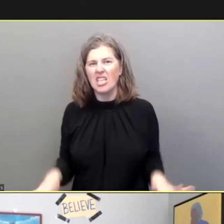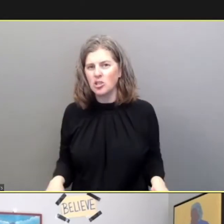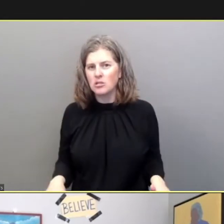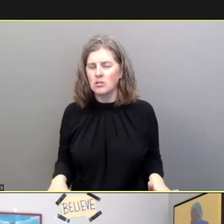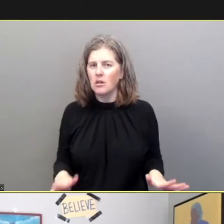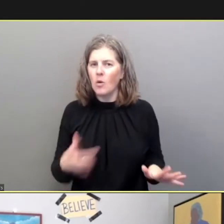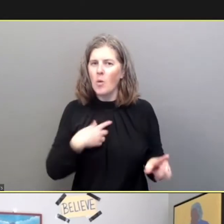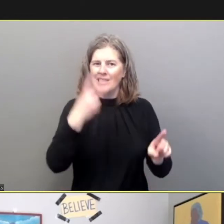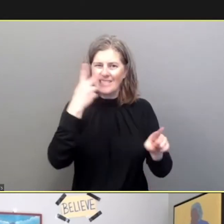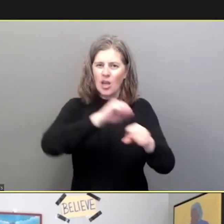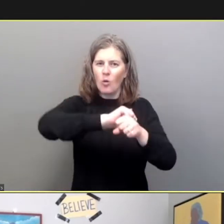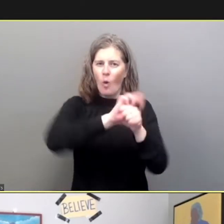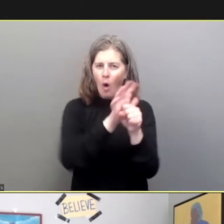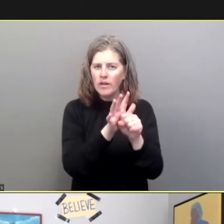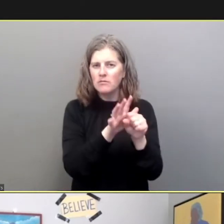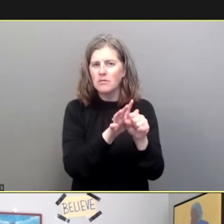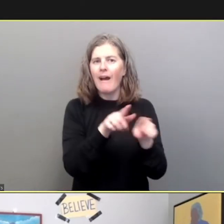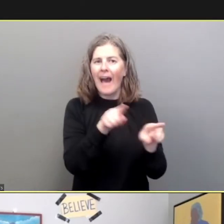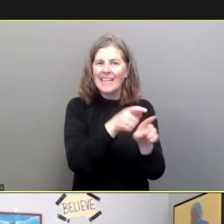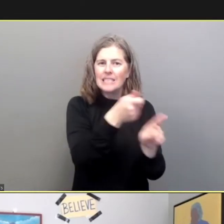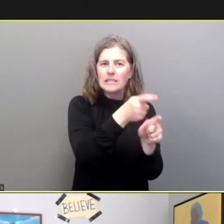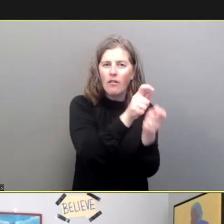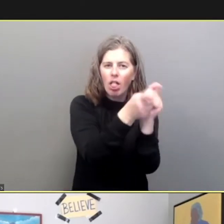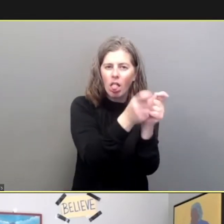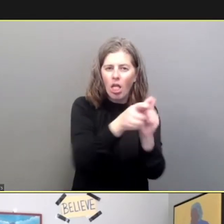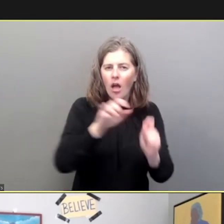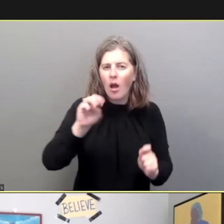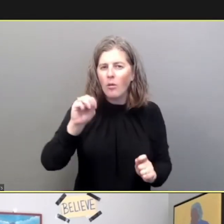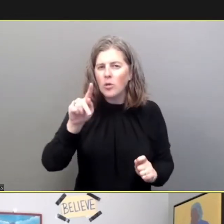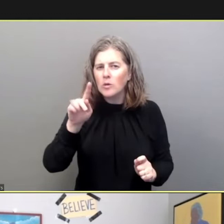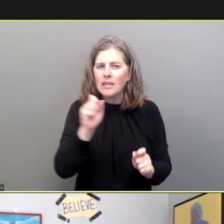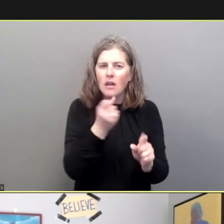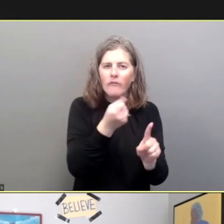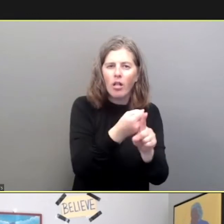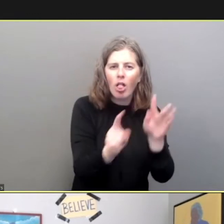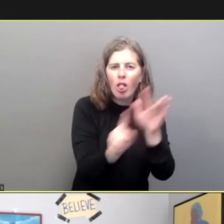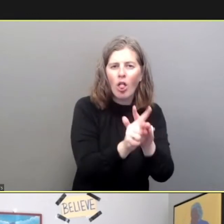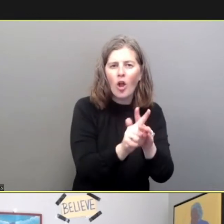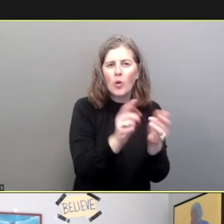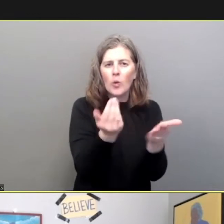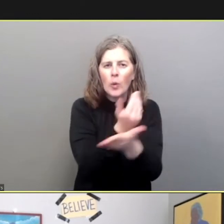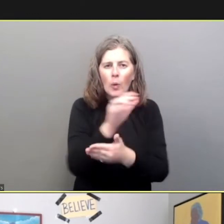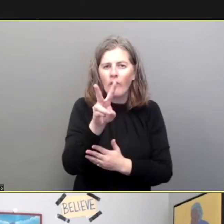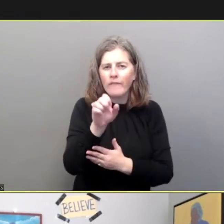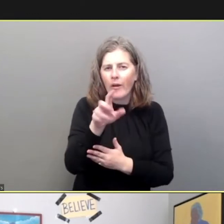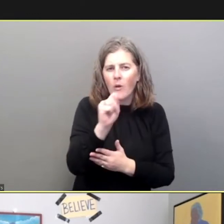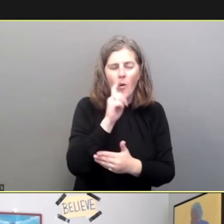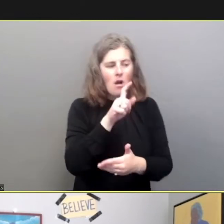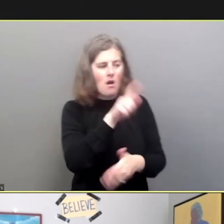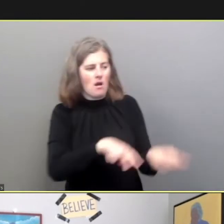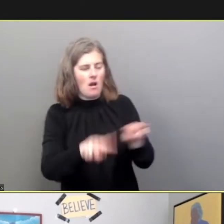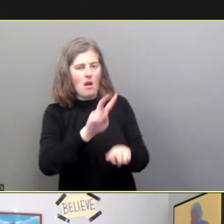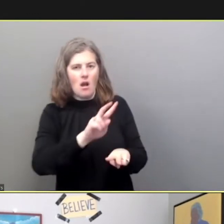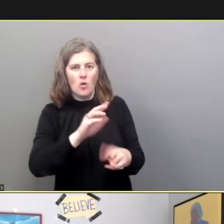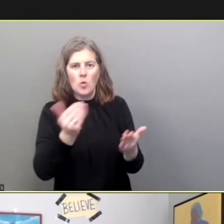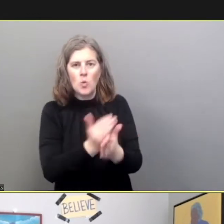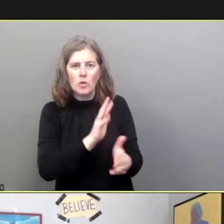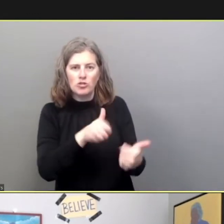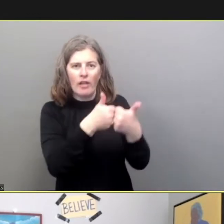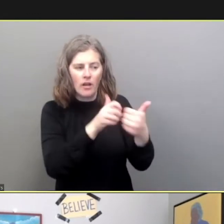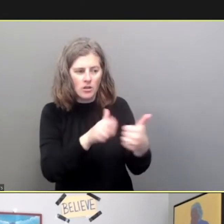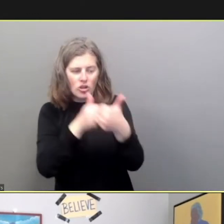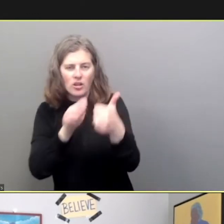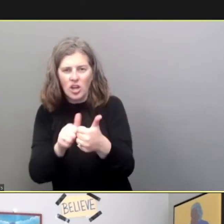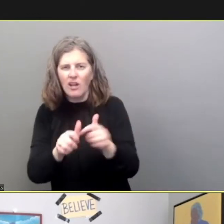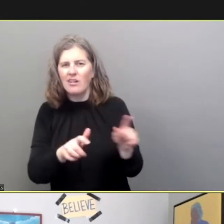going to see as the virus mutates and creates new variants, additional challenges. And so, as I've said before, I